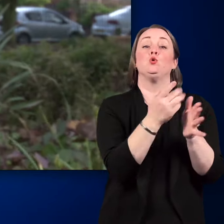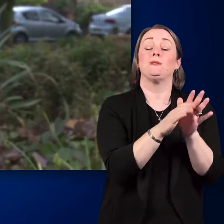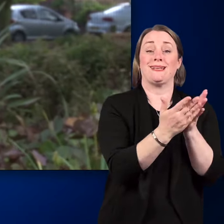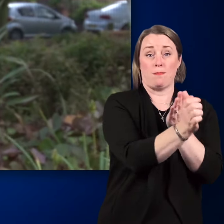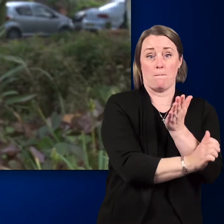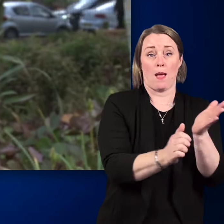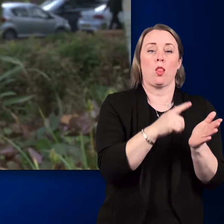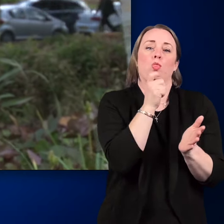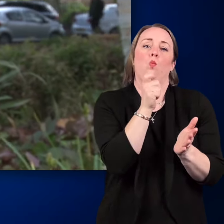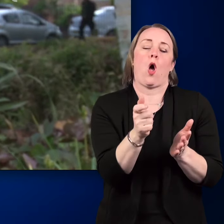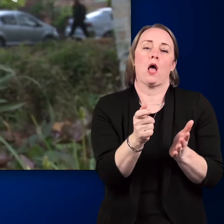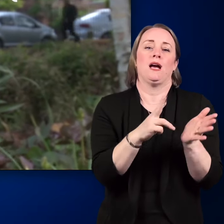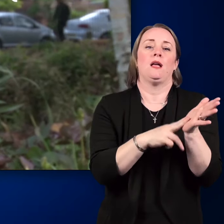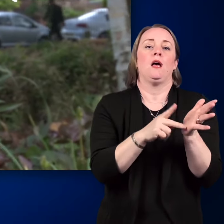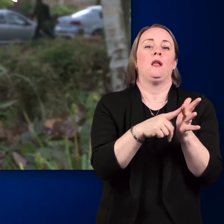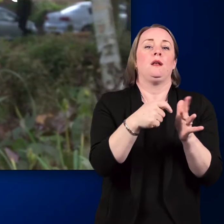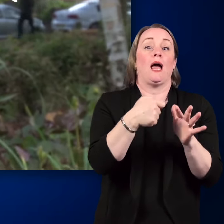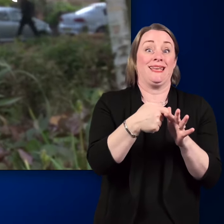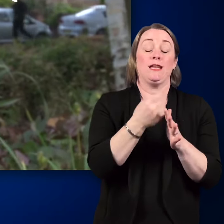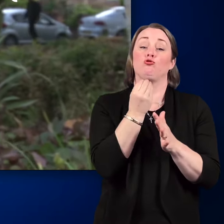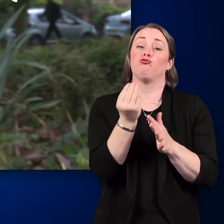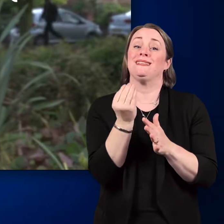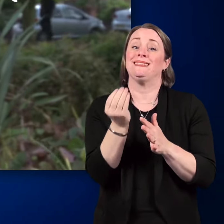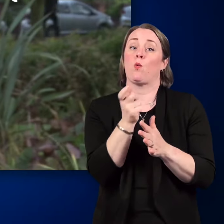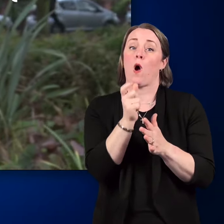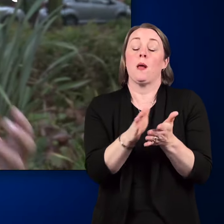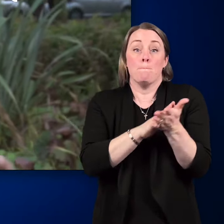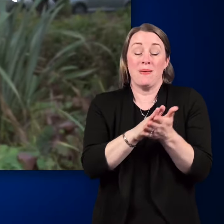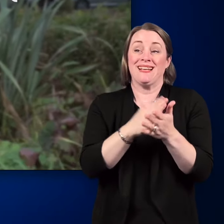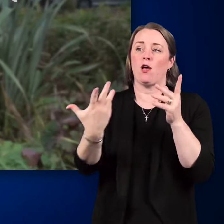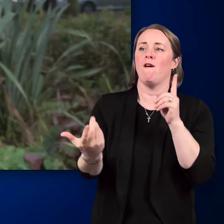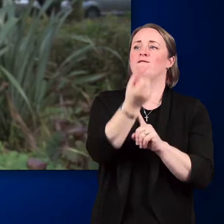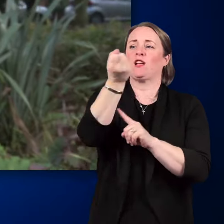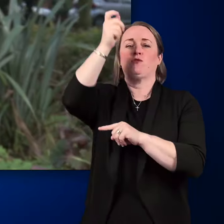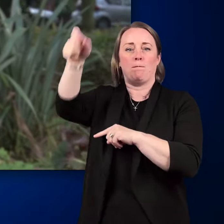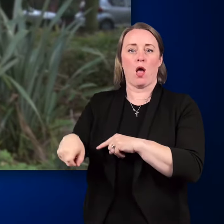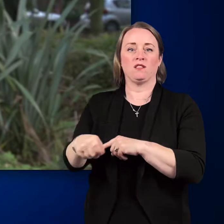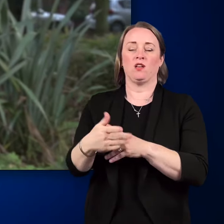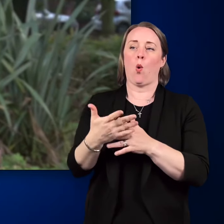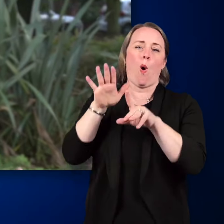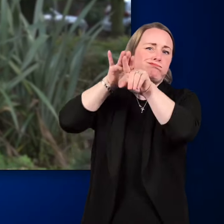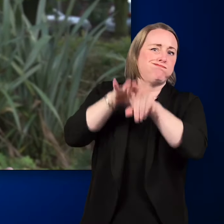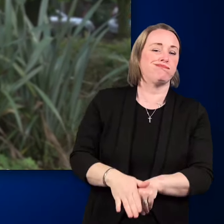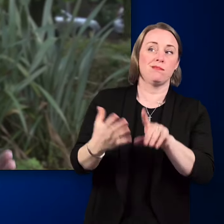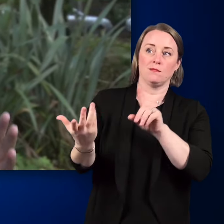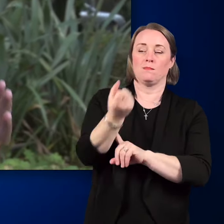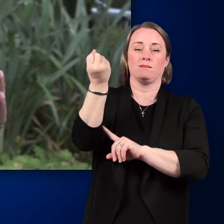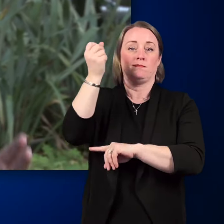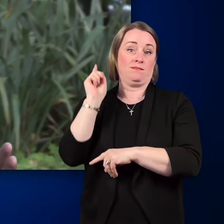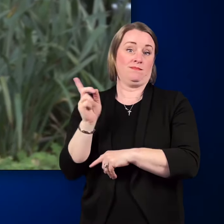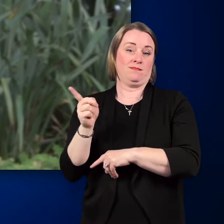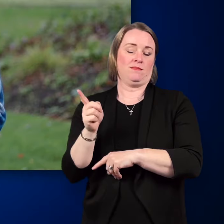means victor or conqueror. Anytime you see the word victory, conquer, it's related to the